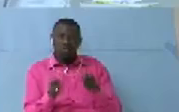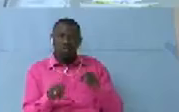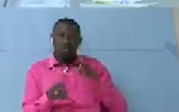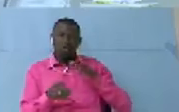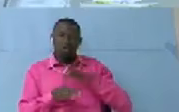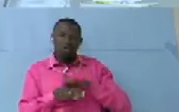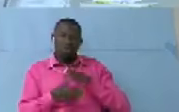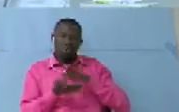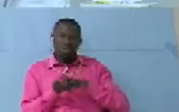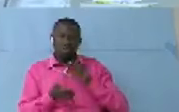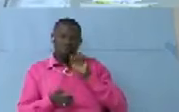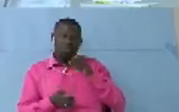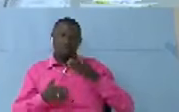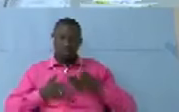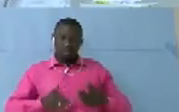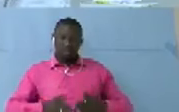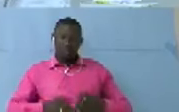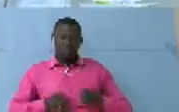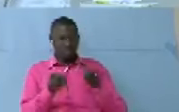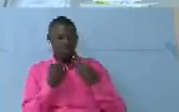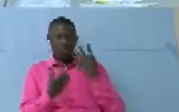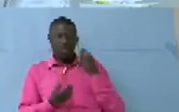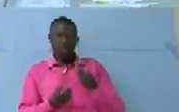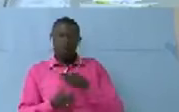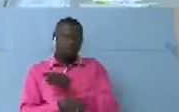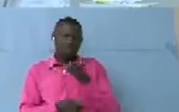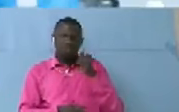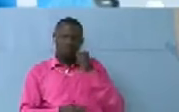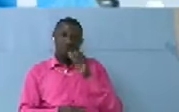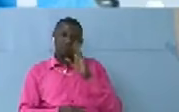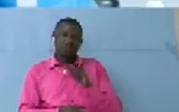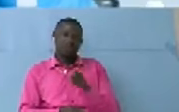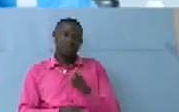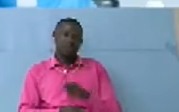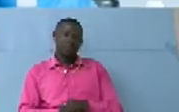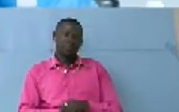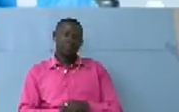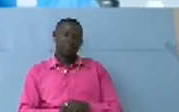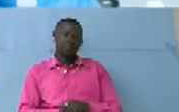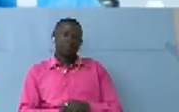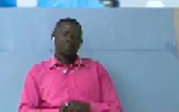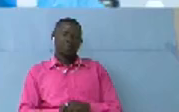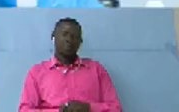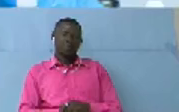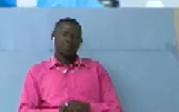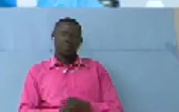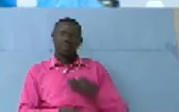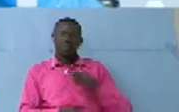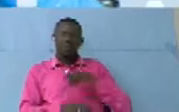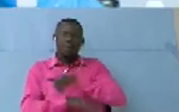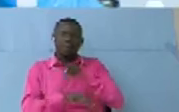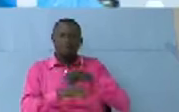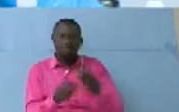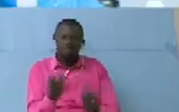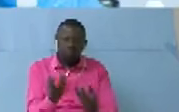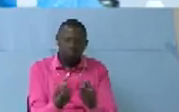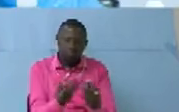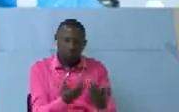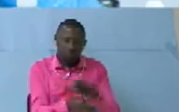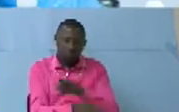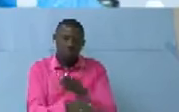did it. And we are from the Yakinadi. No, Bahama kan, our new building dola banyo bala. And the Bahama is close